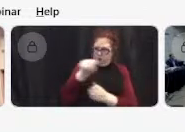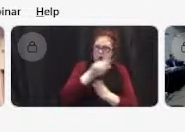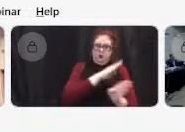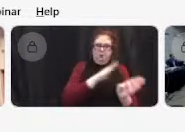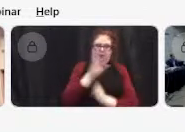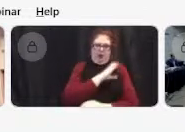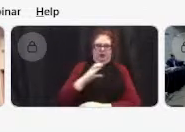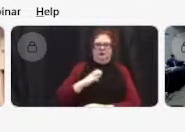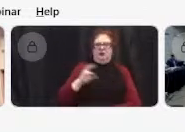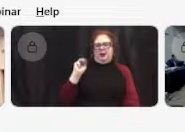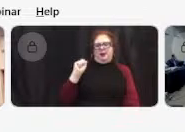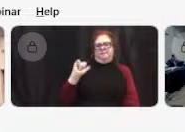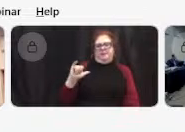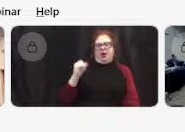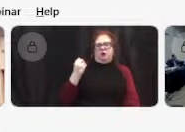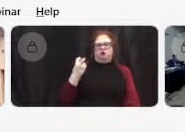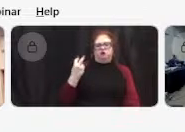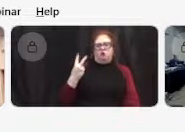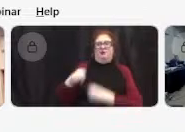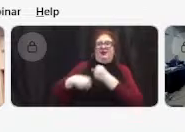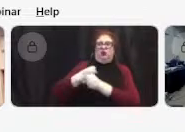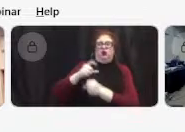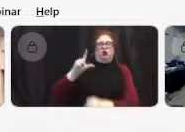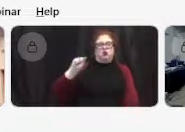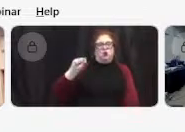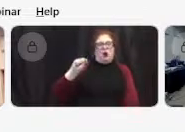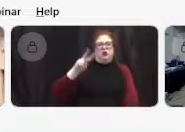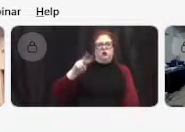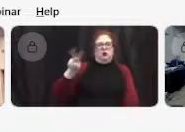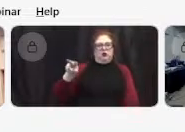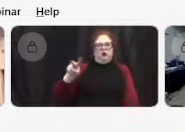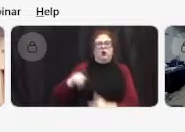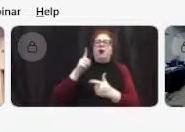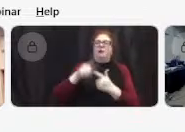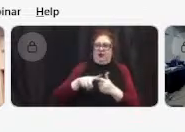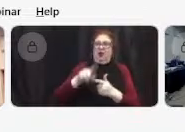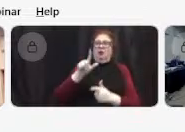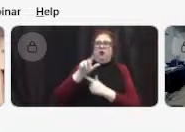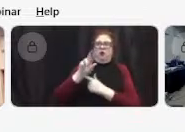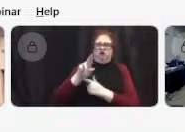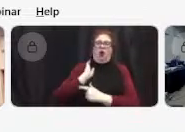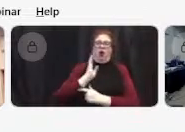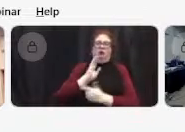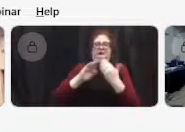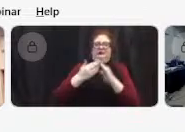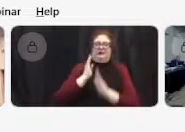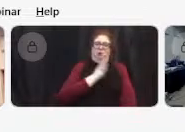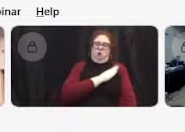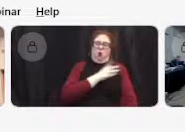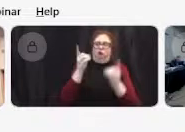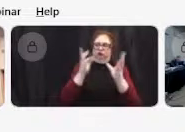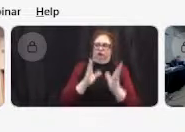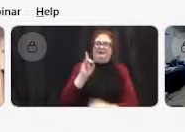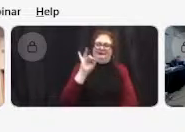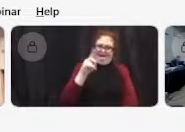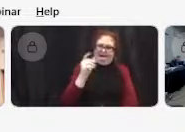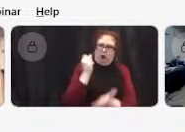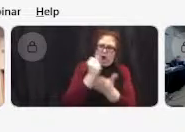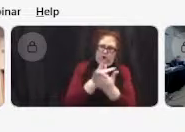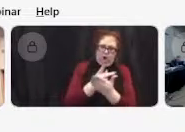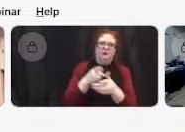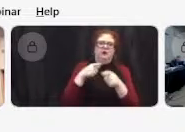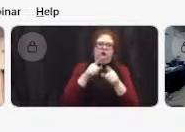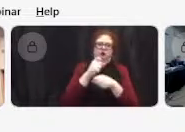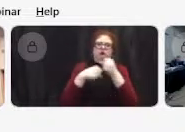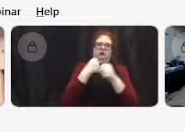May 12th, 2022, and later by the City Board of Directors on June 21st, 2022, officially rezoned the property